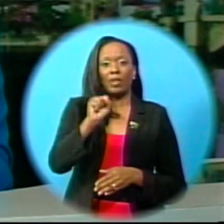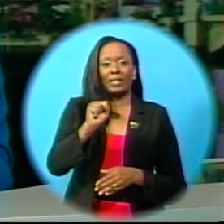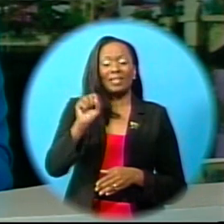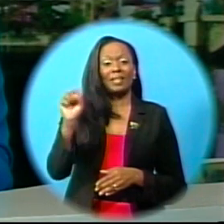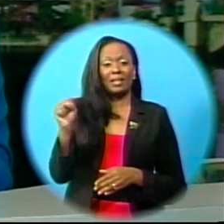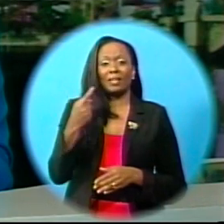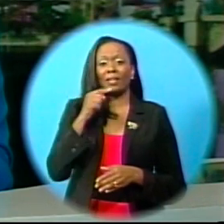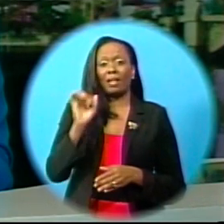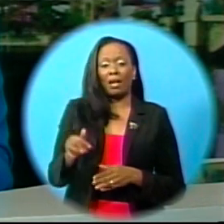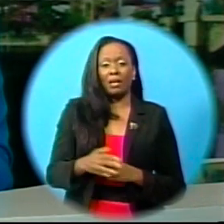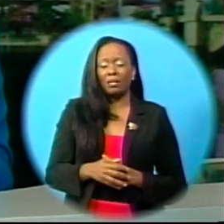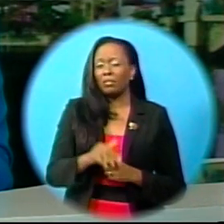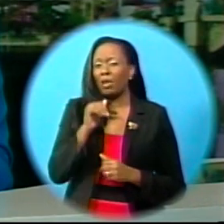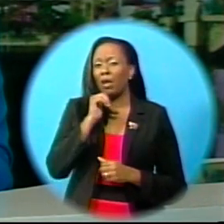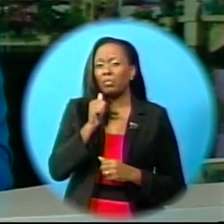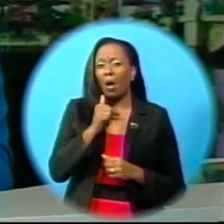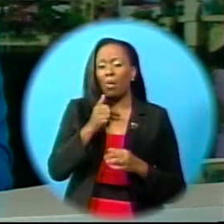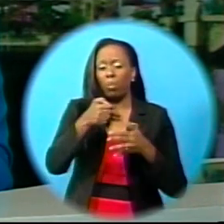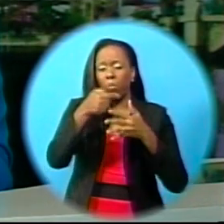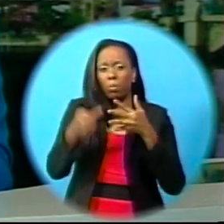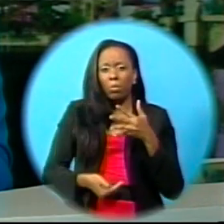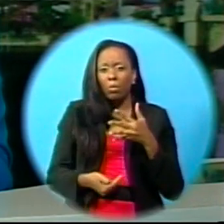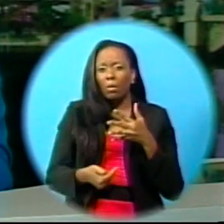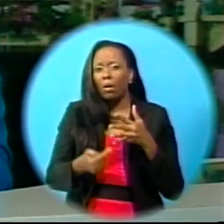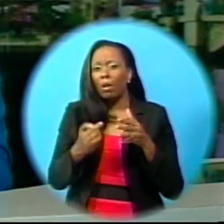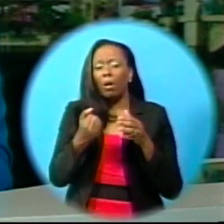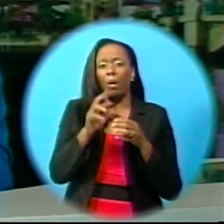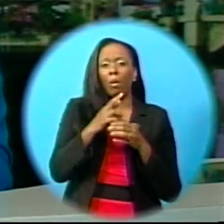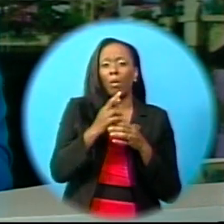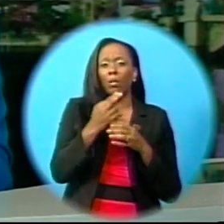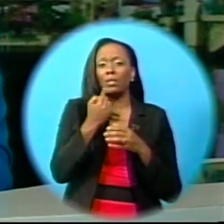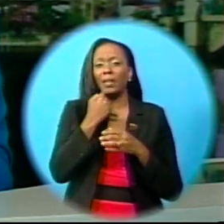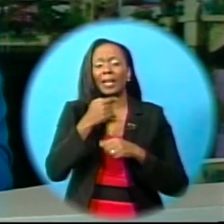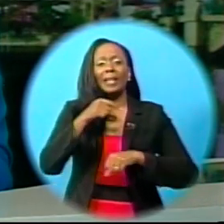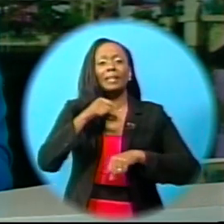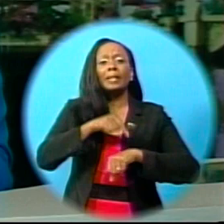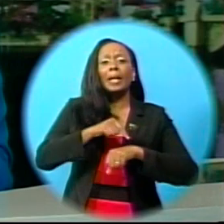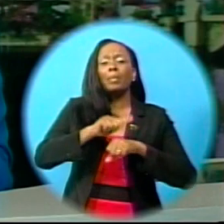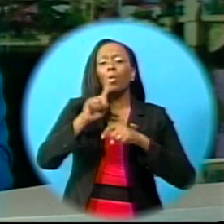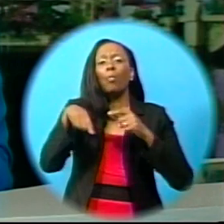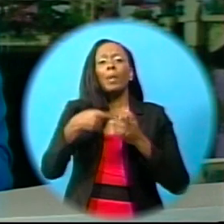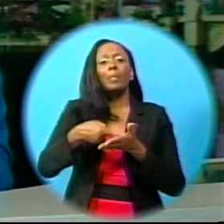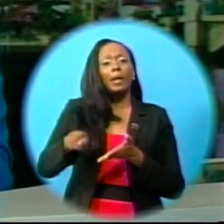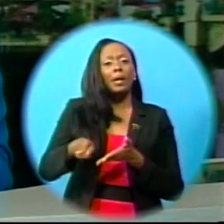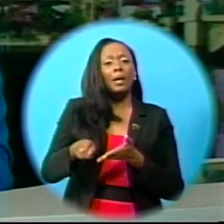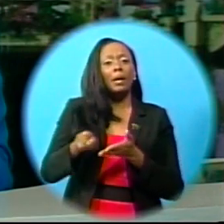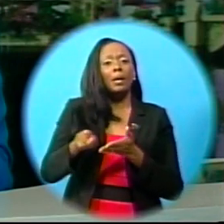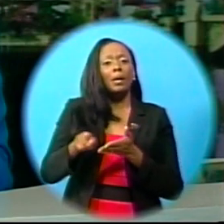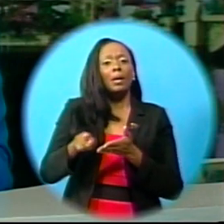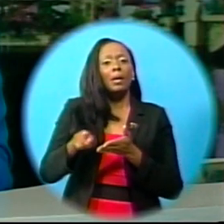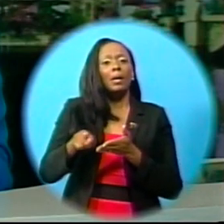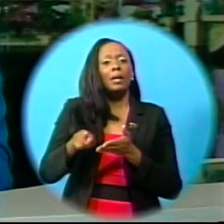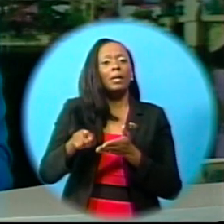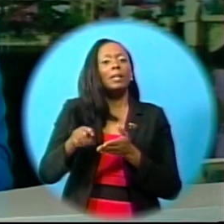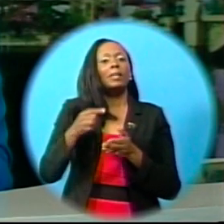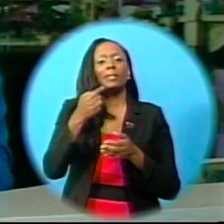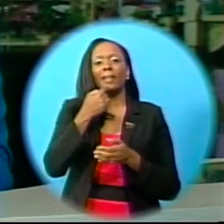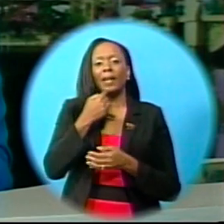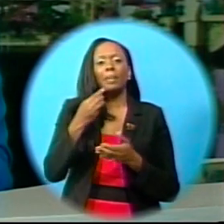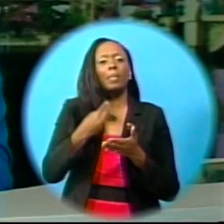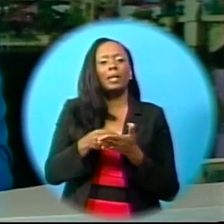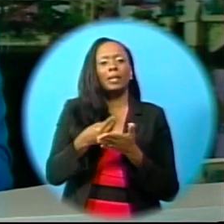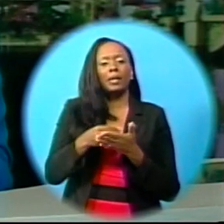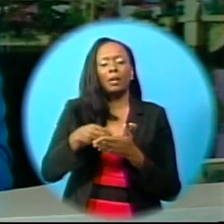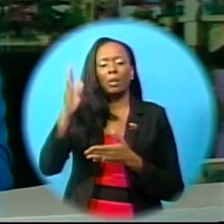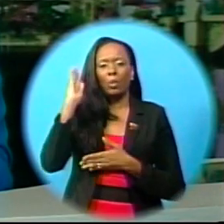Sinclair, although not giving a specific time frame for settling the debt and noting that there are some questions about the specific